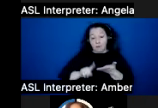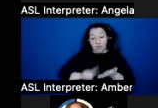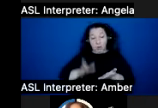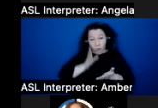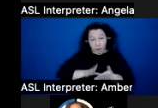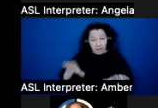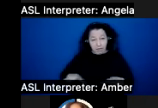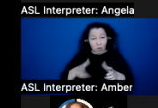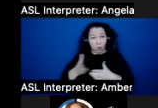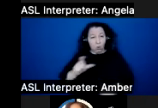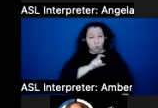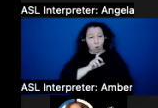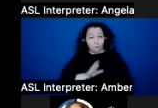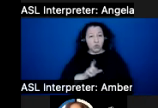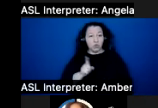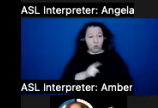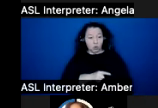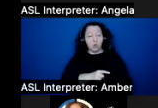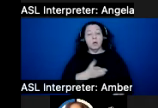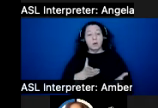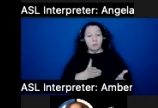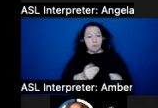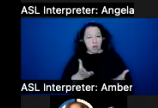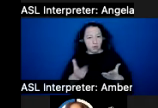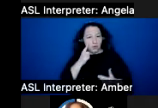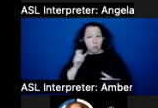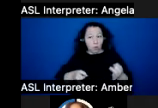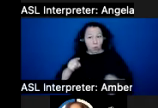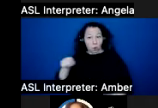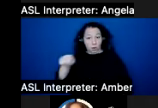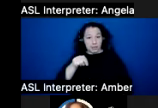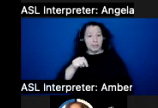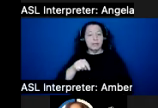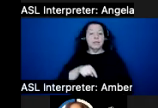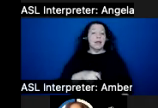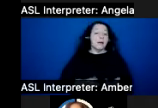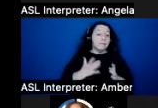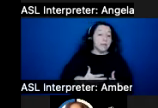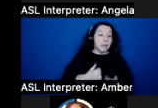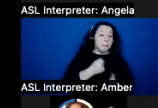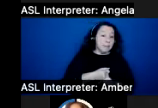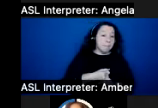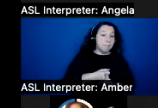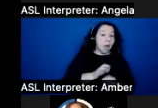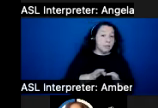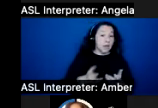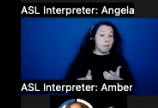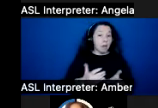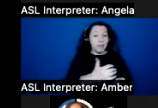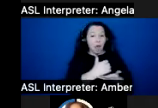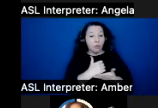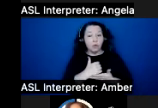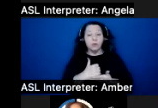by an office serving the court, in which victim impact statements may be compiled, the victim may